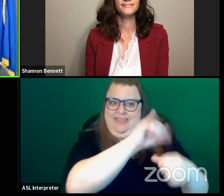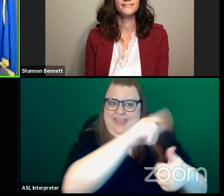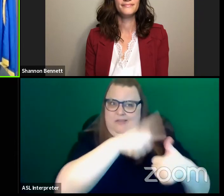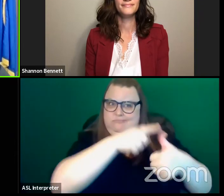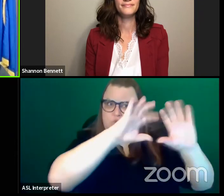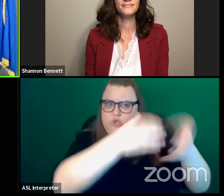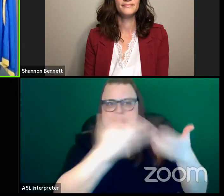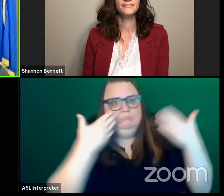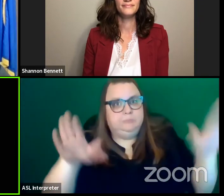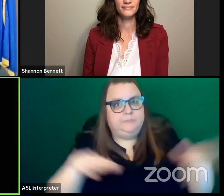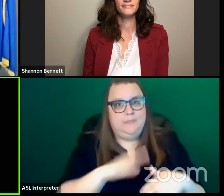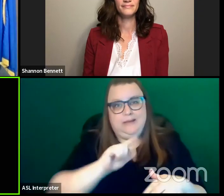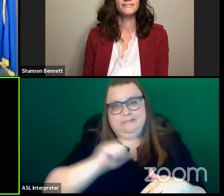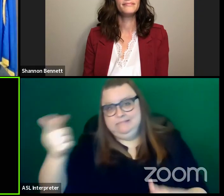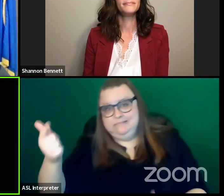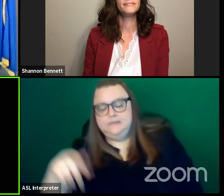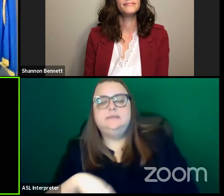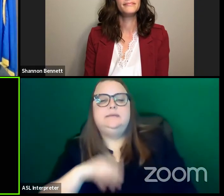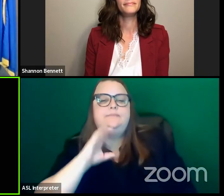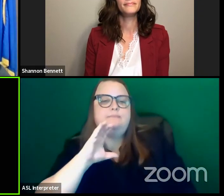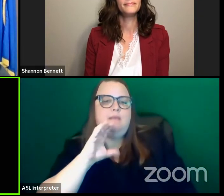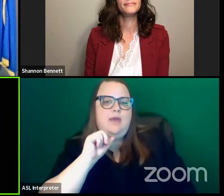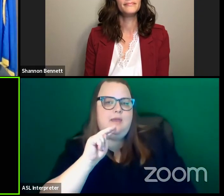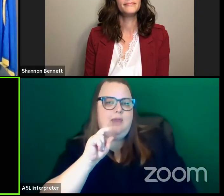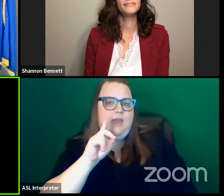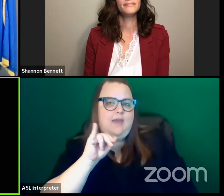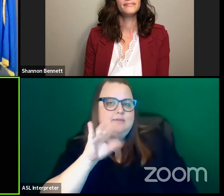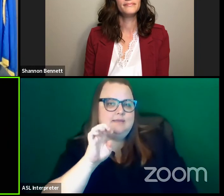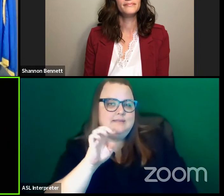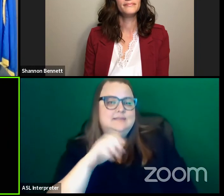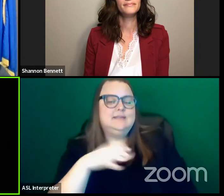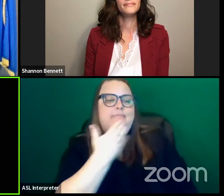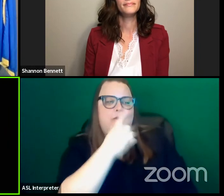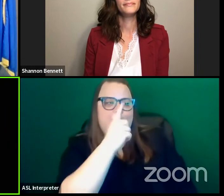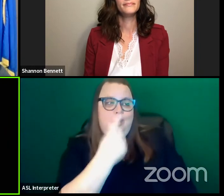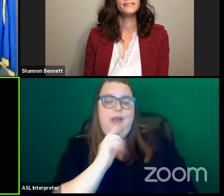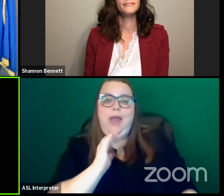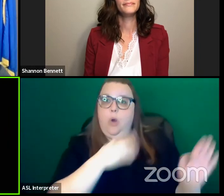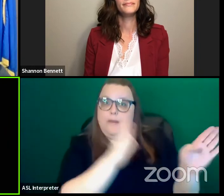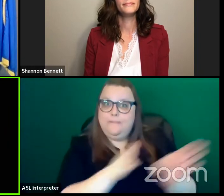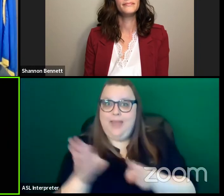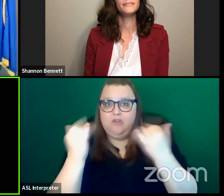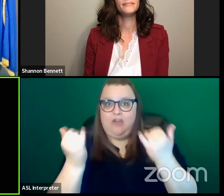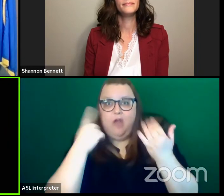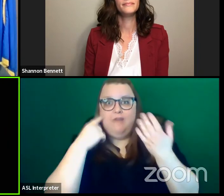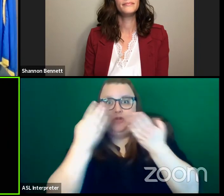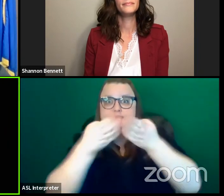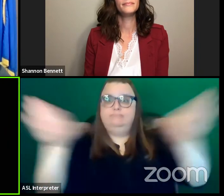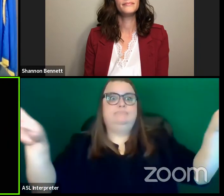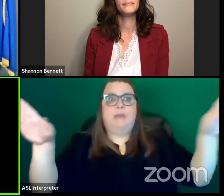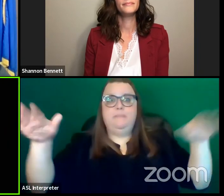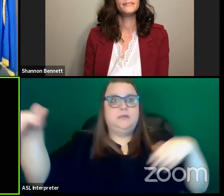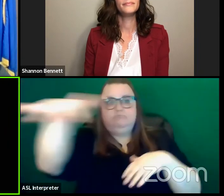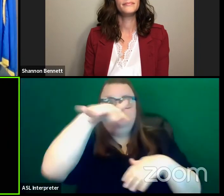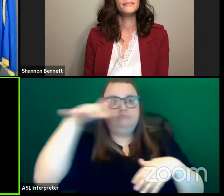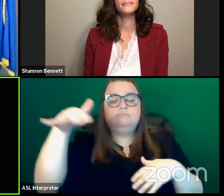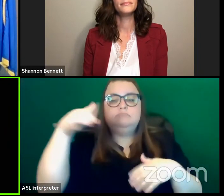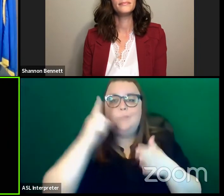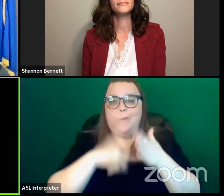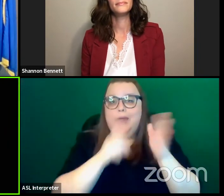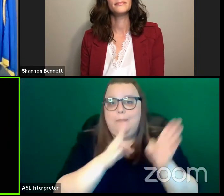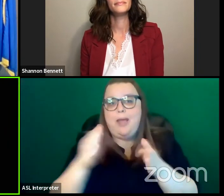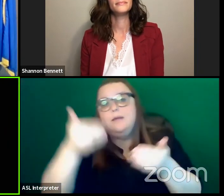ahead, please. Yes, thank you for the question. Our planning assumption at this point in time for the general public and what we can plan on is